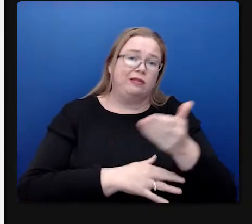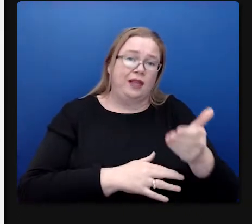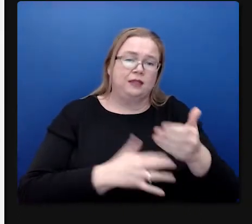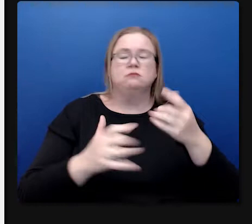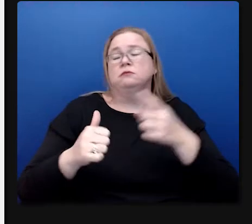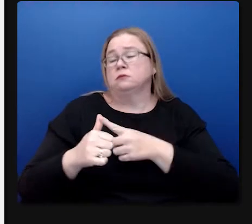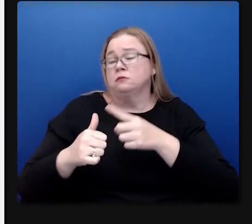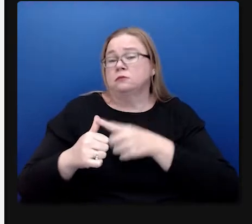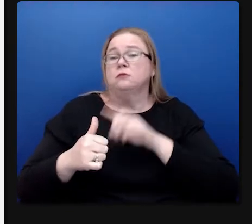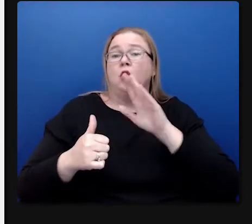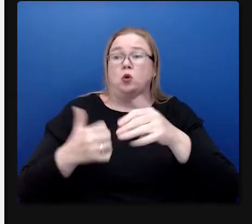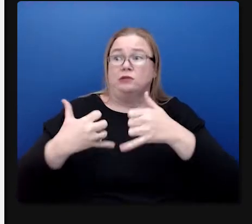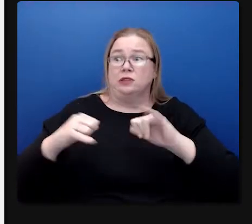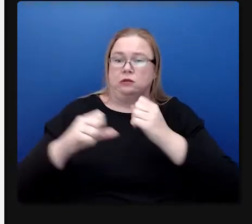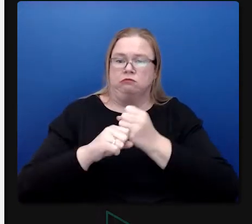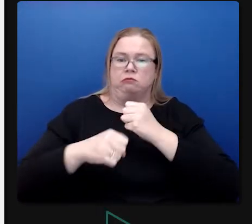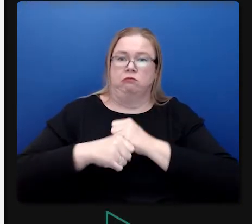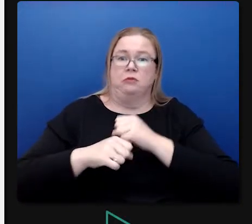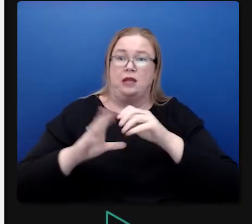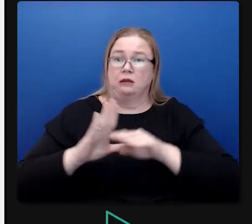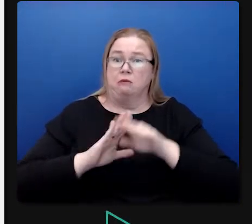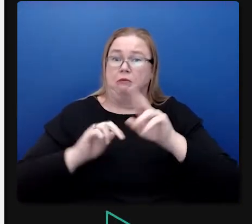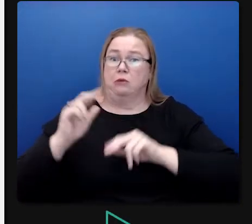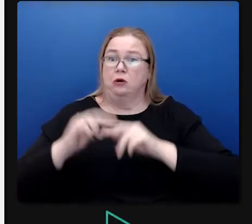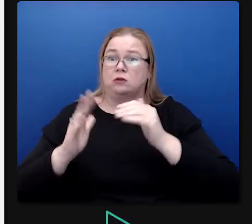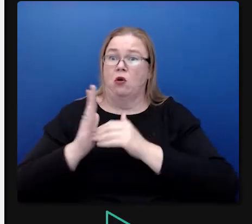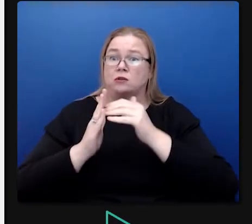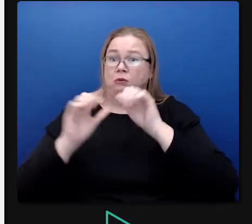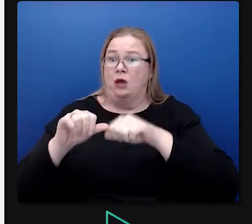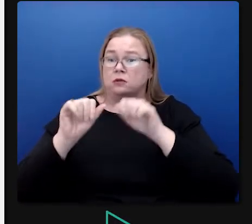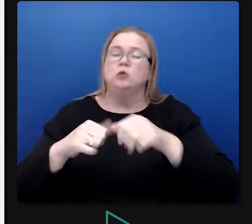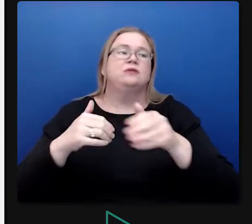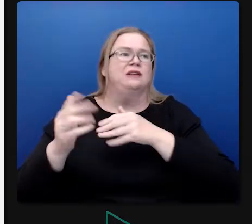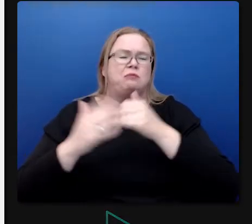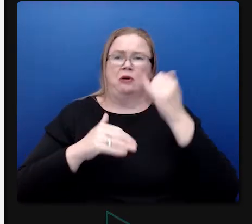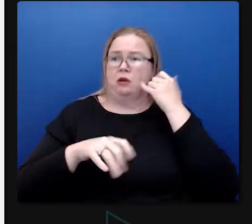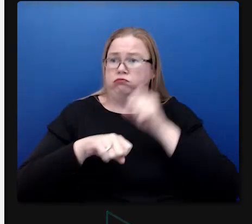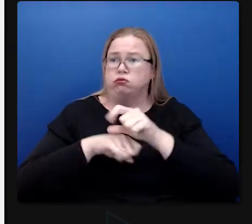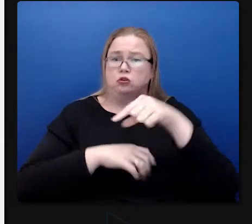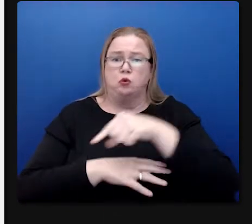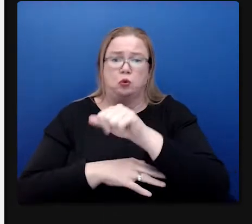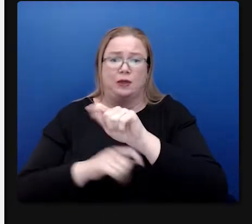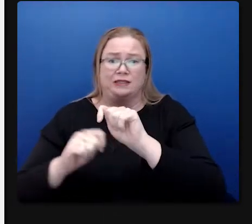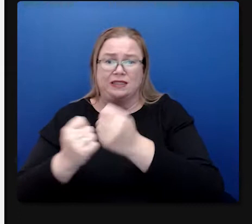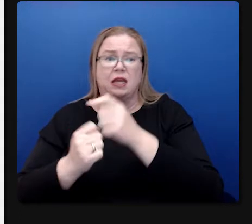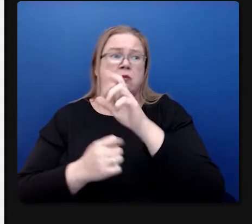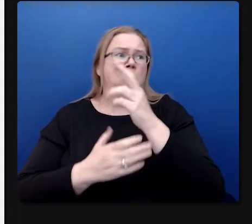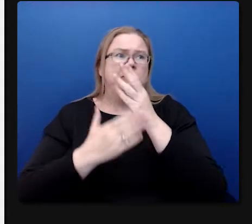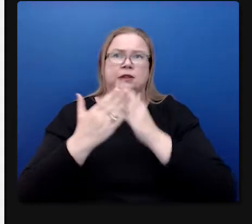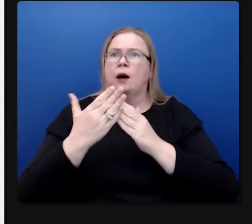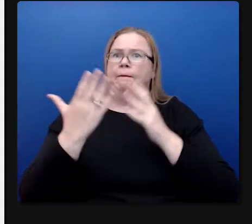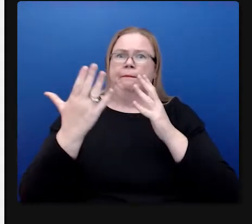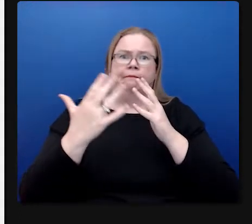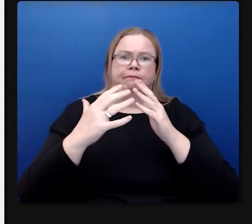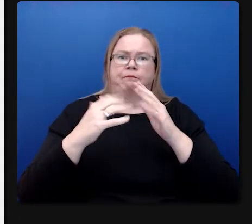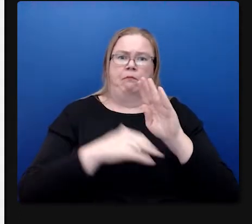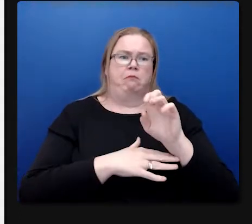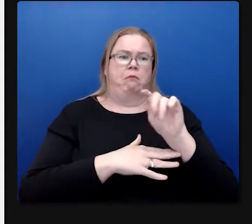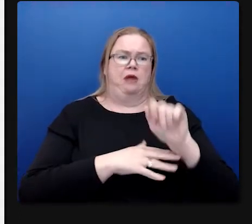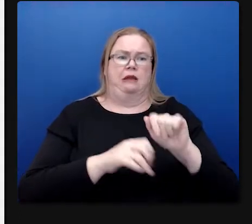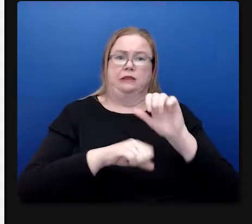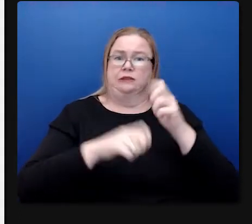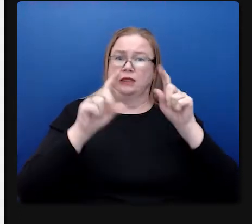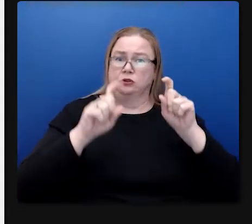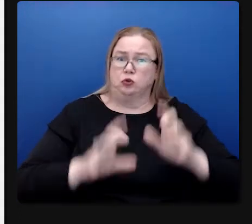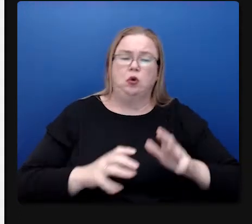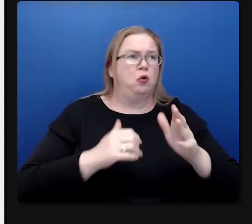here. One is you're still generating builds as frequently as possible, whether that's to send to a QA team or some sort of set of beta